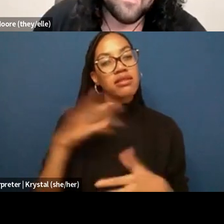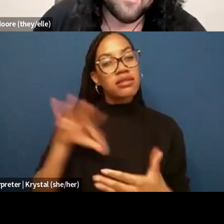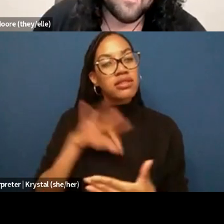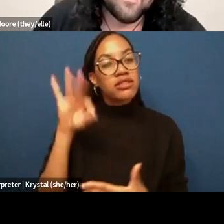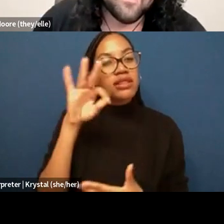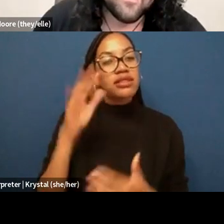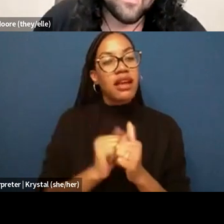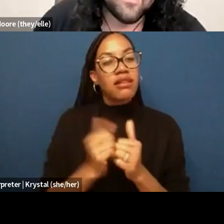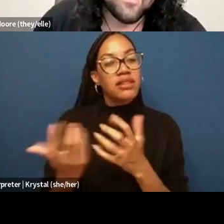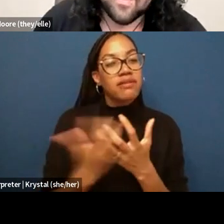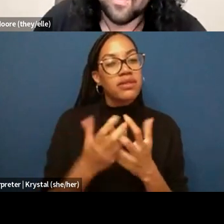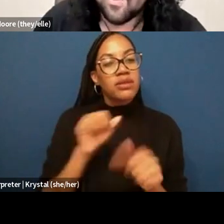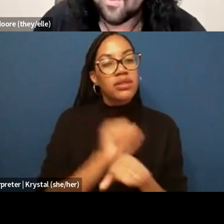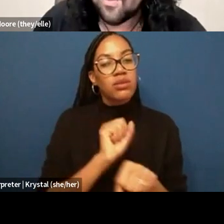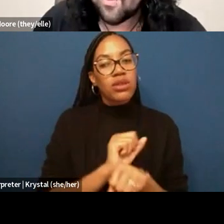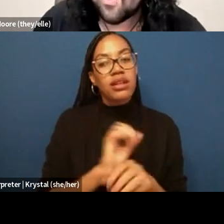like in practice?